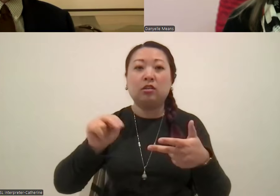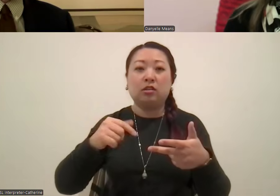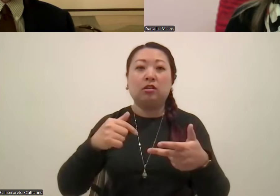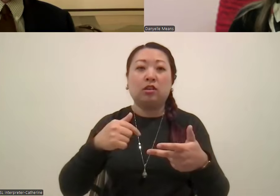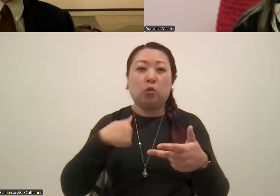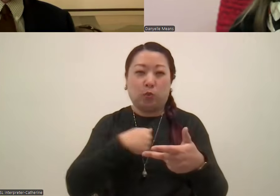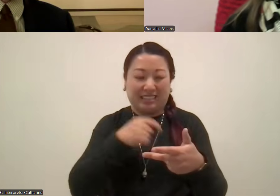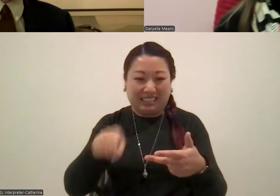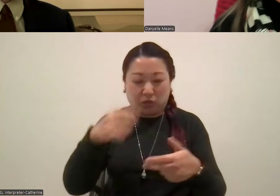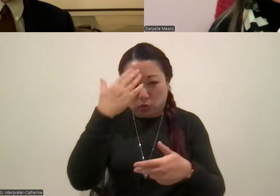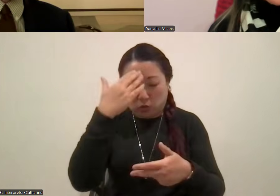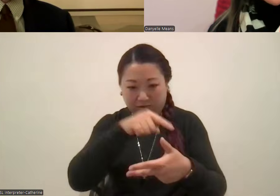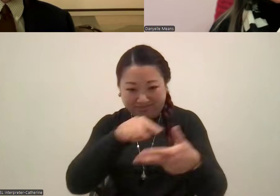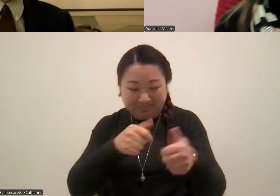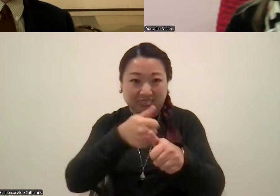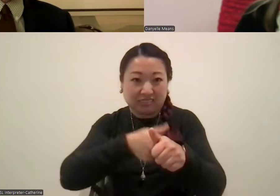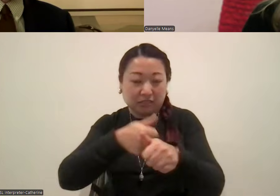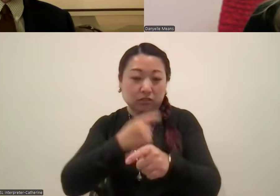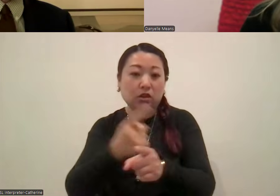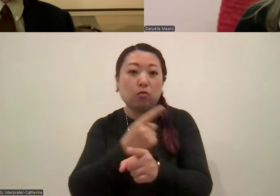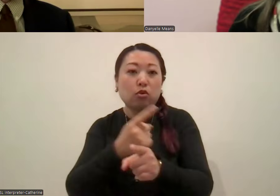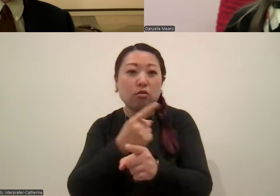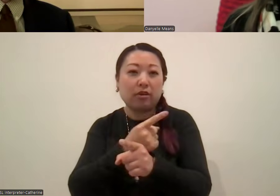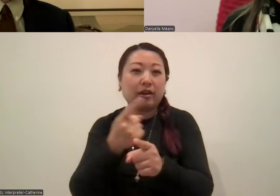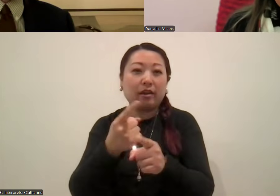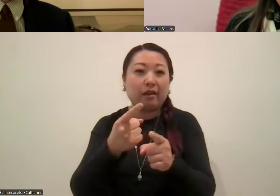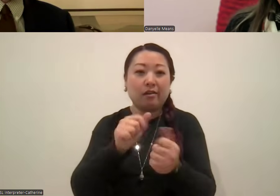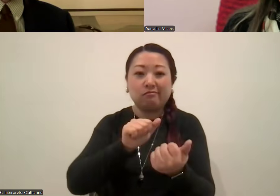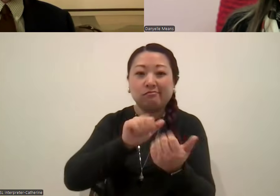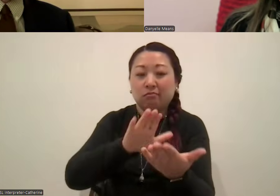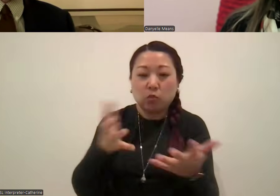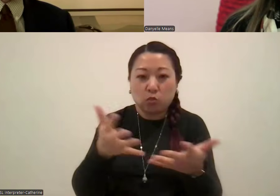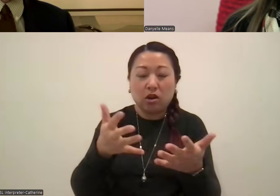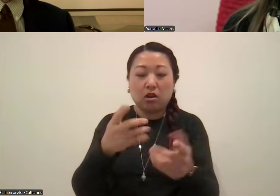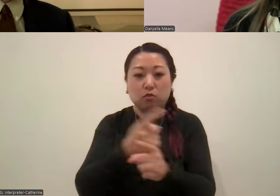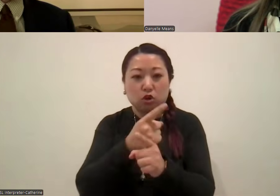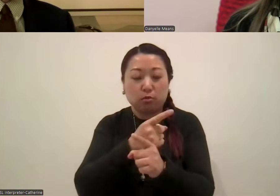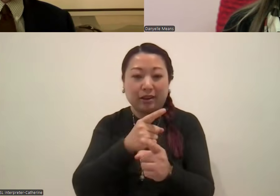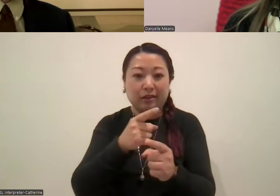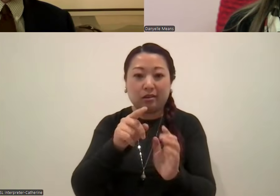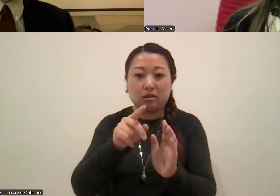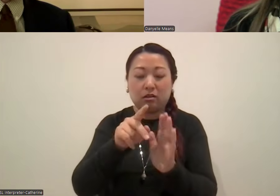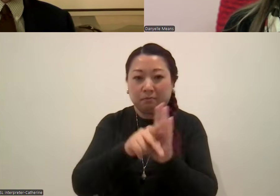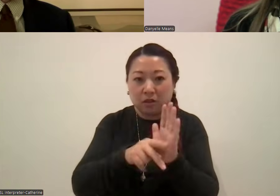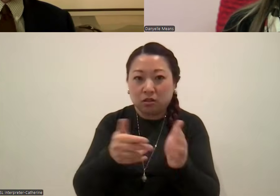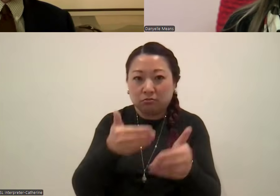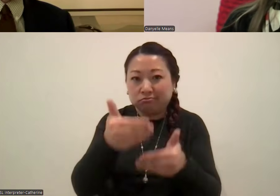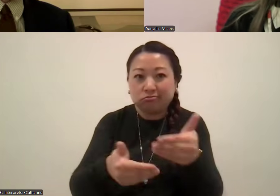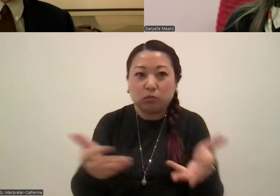respectfully handle or not handle objects. So, for example, one of the